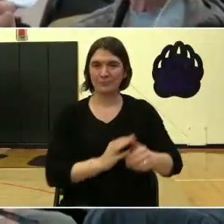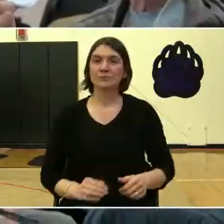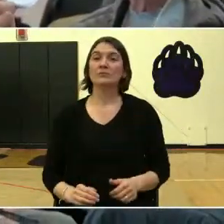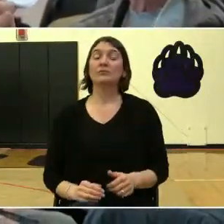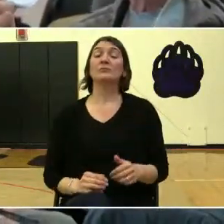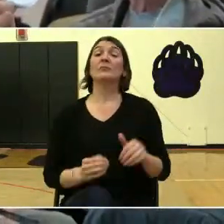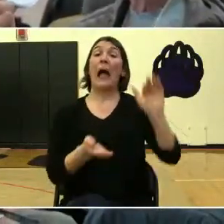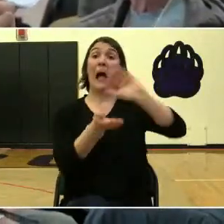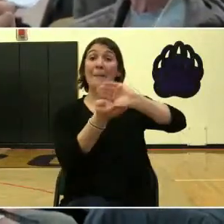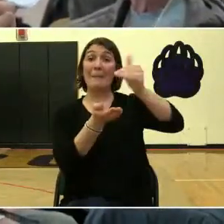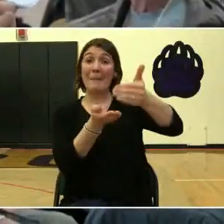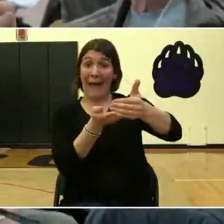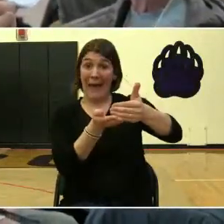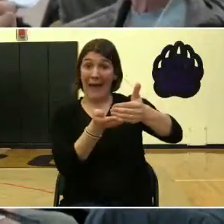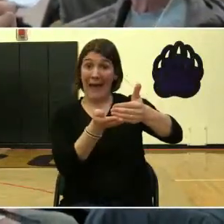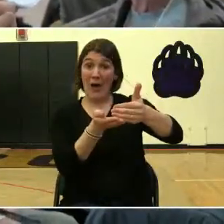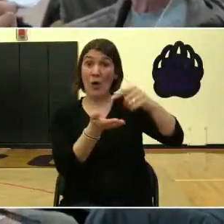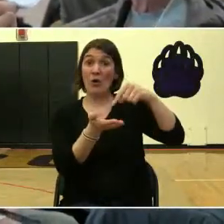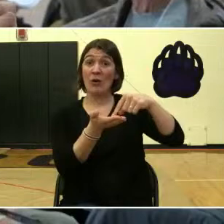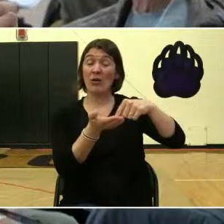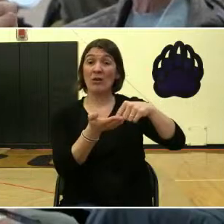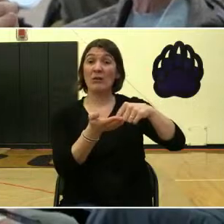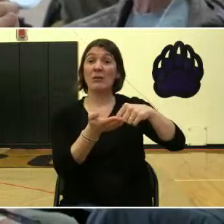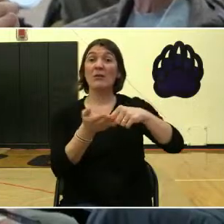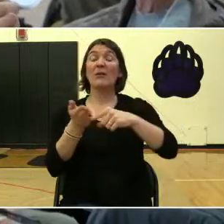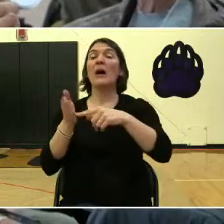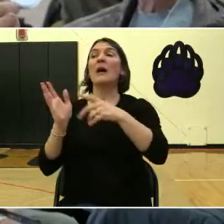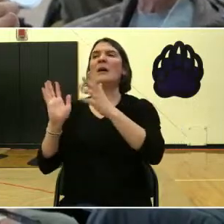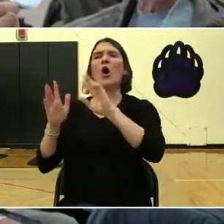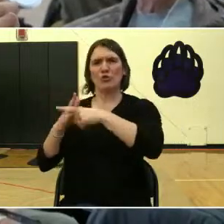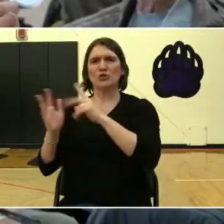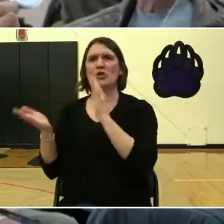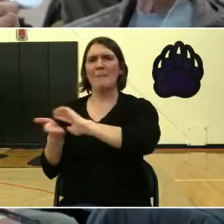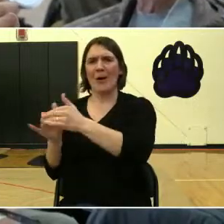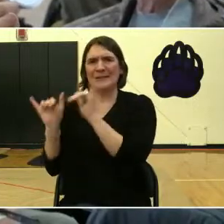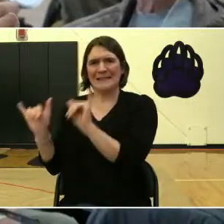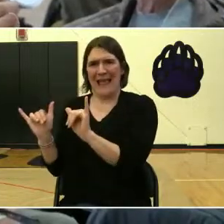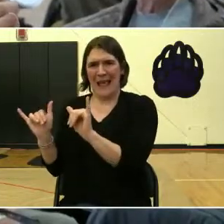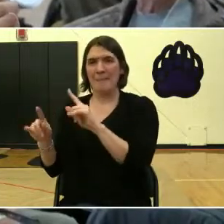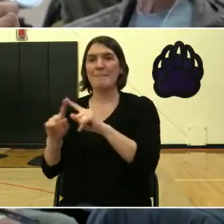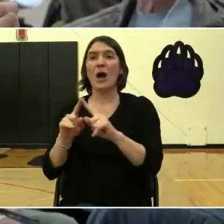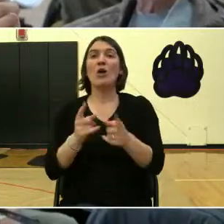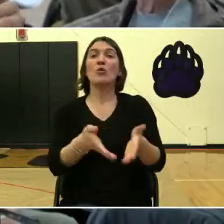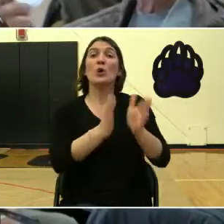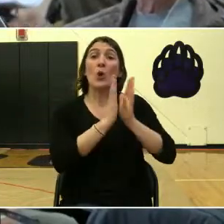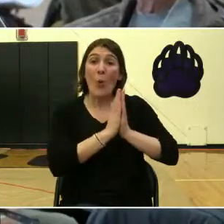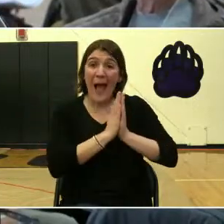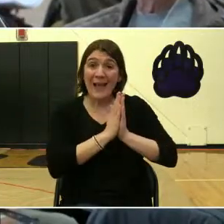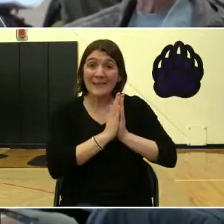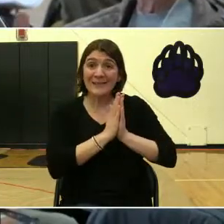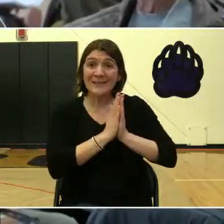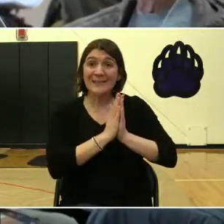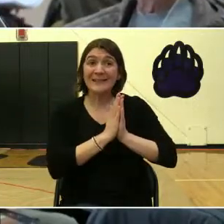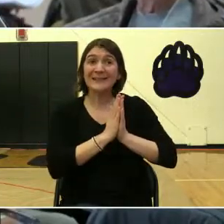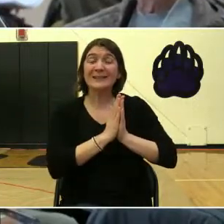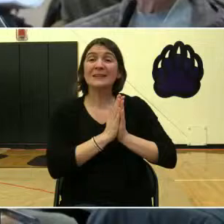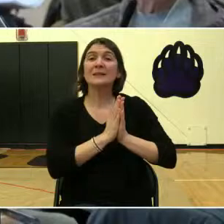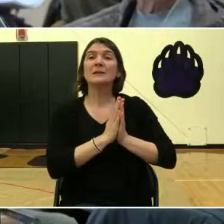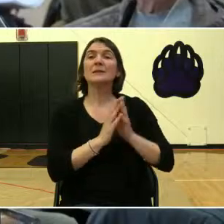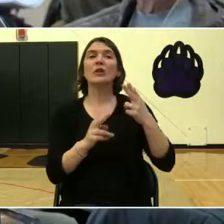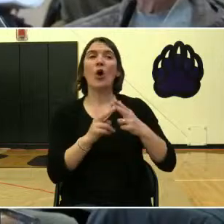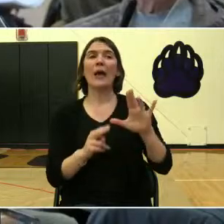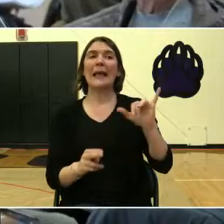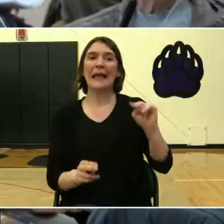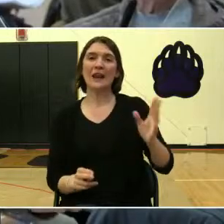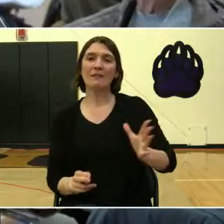that the amount listed in the article is not changed but the amount requested is maintained uh as an informal